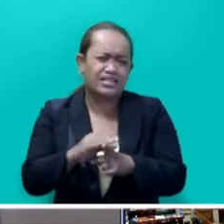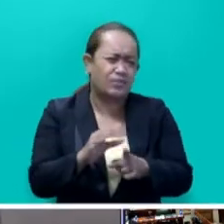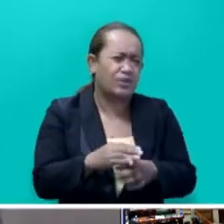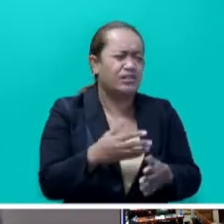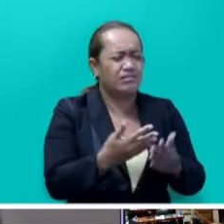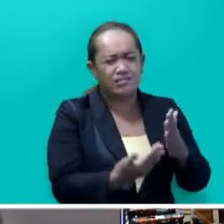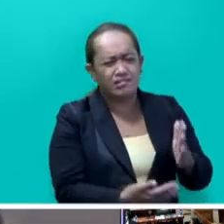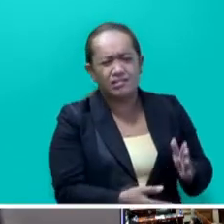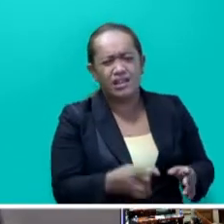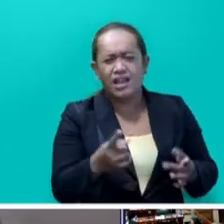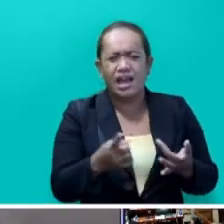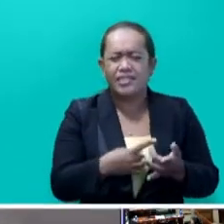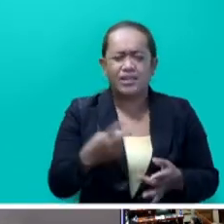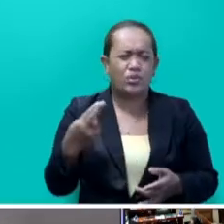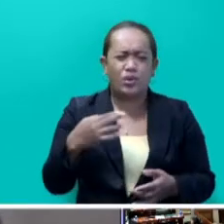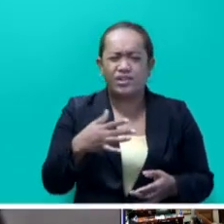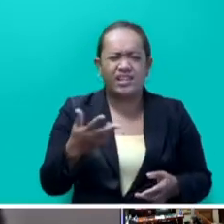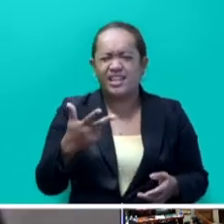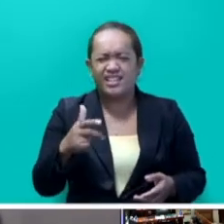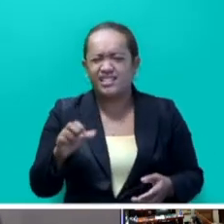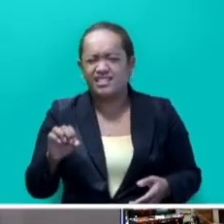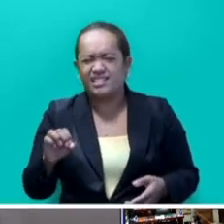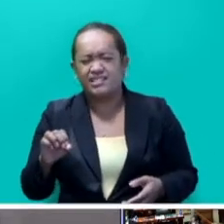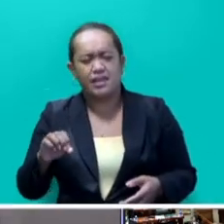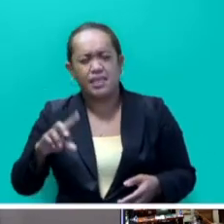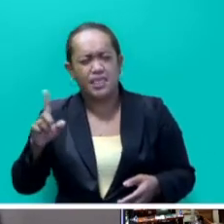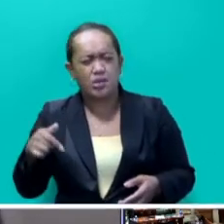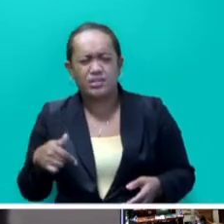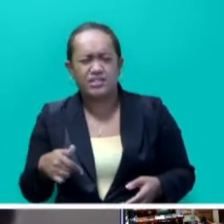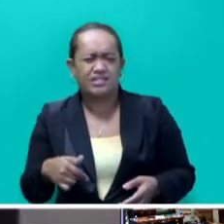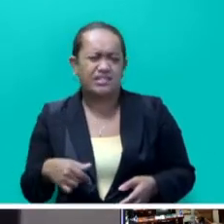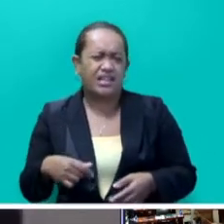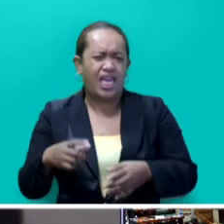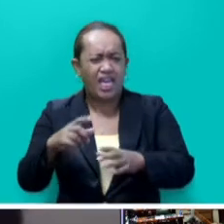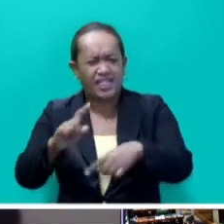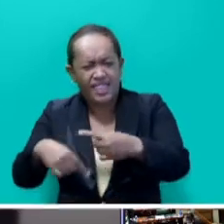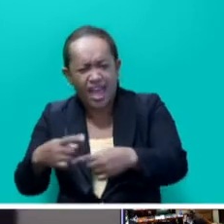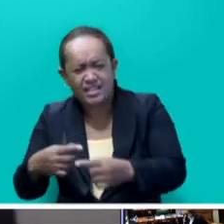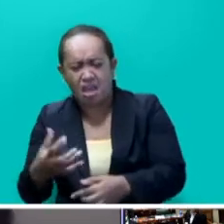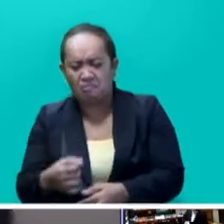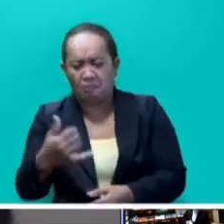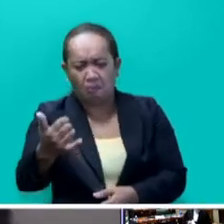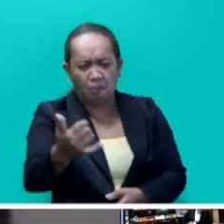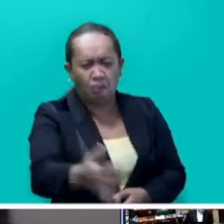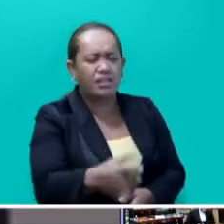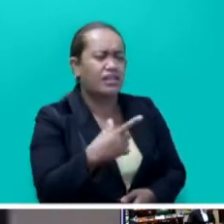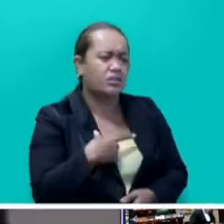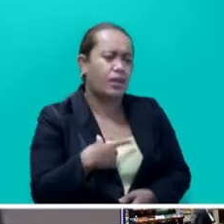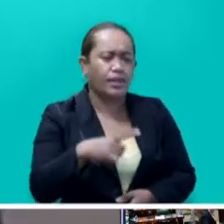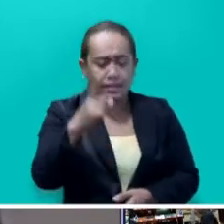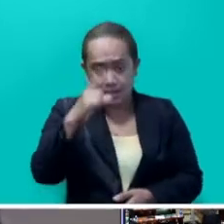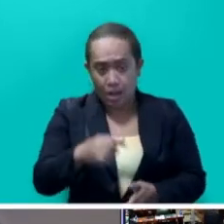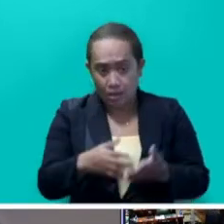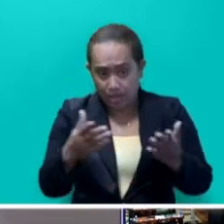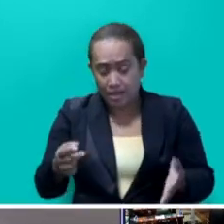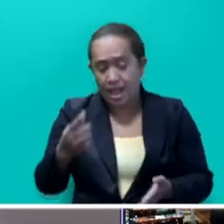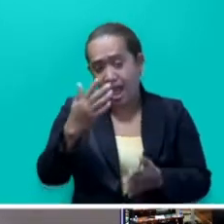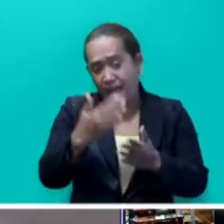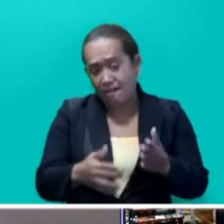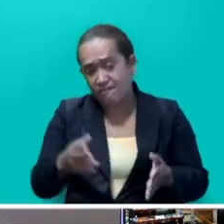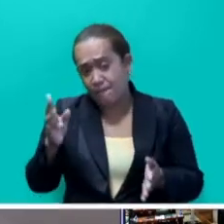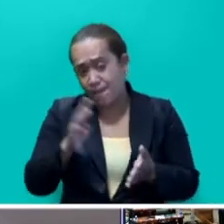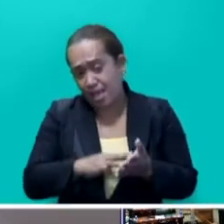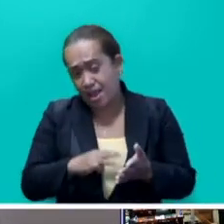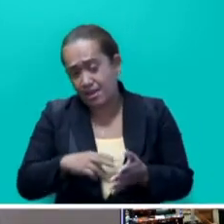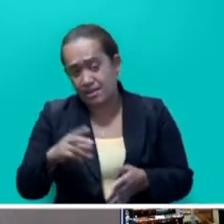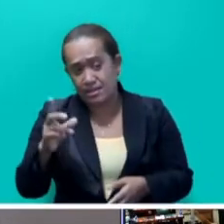about 282,000 loose tires each year. And as of 2020, it's estimated there's about 500,000 odd tires that are being used in vehicles